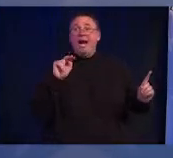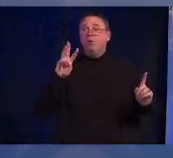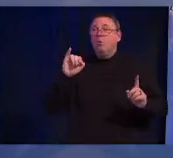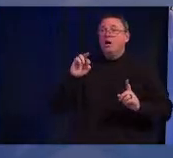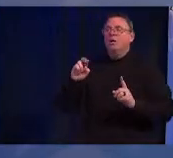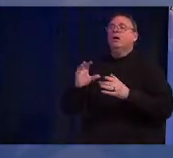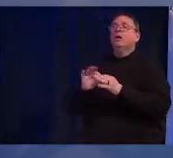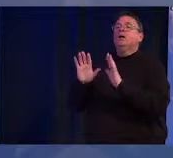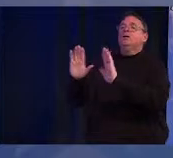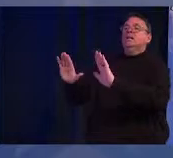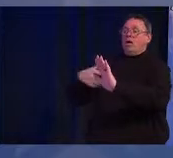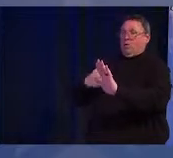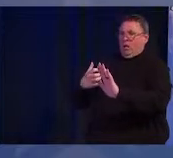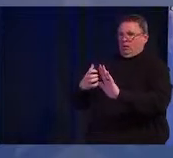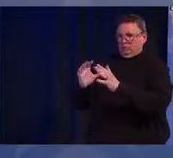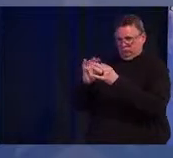important.